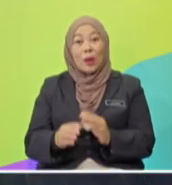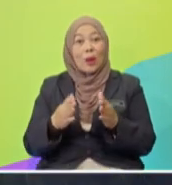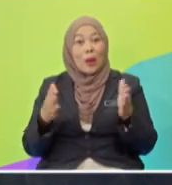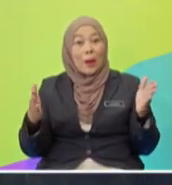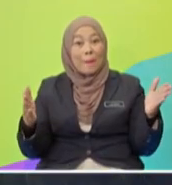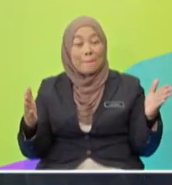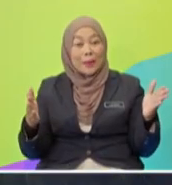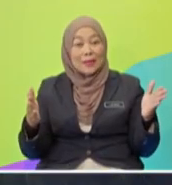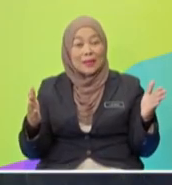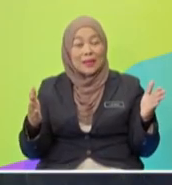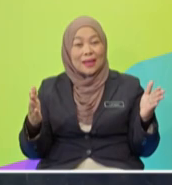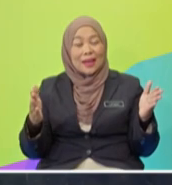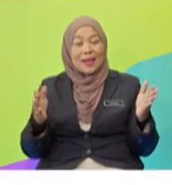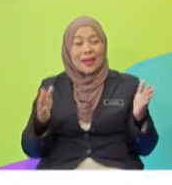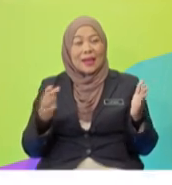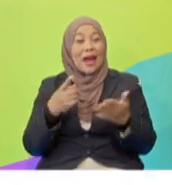This one, teacher? This yes. red one?